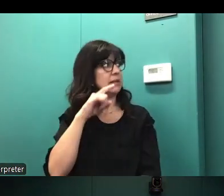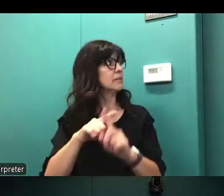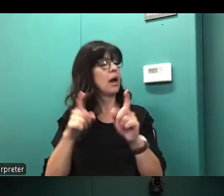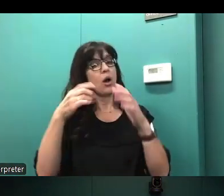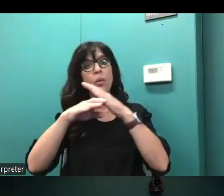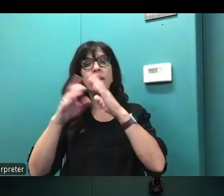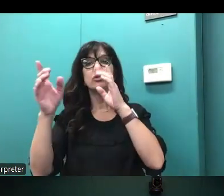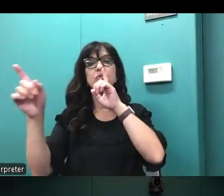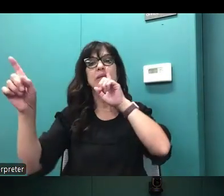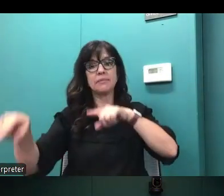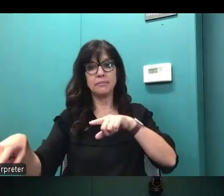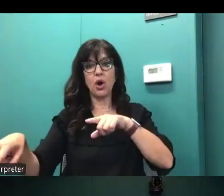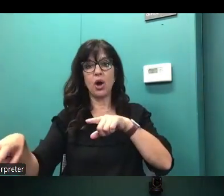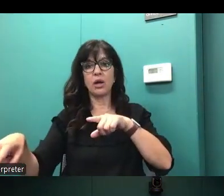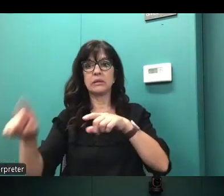Go into responses.